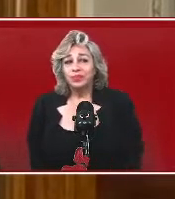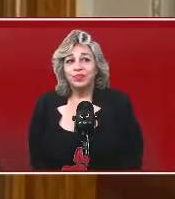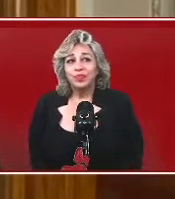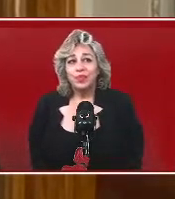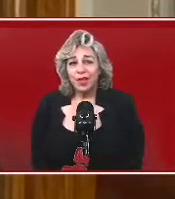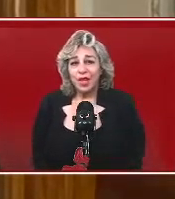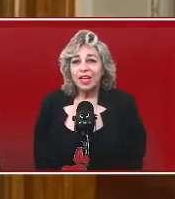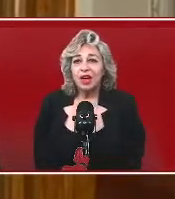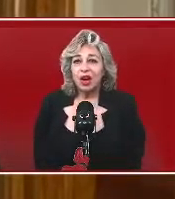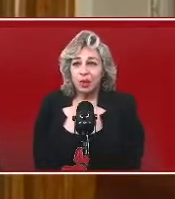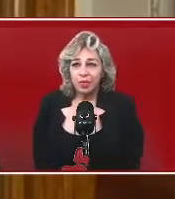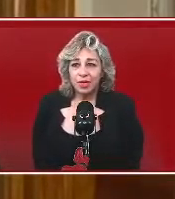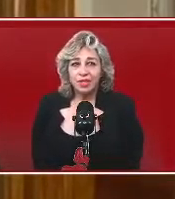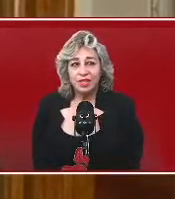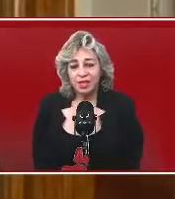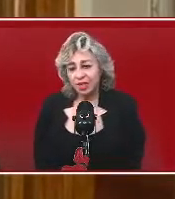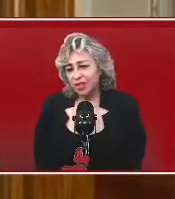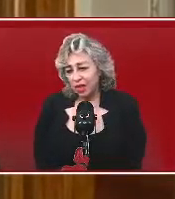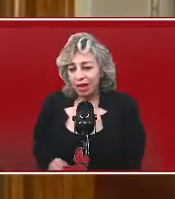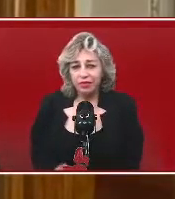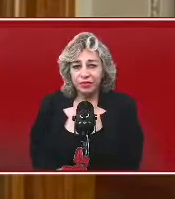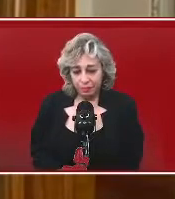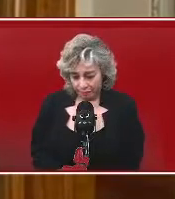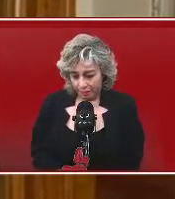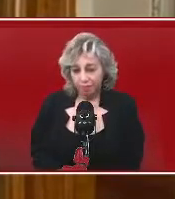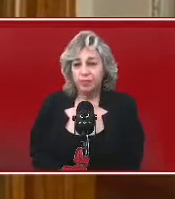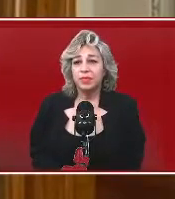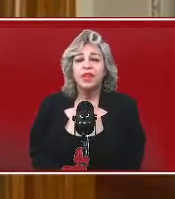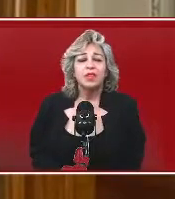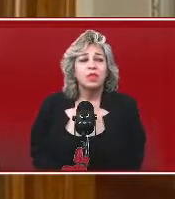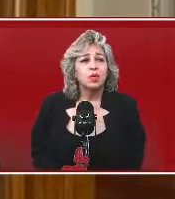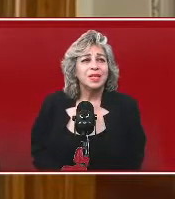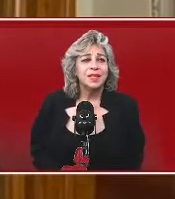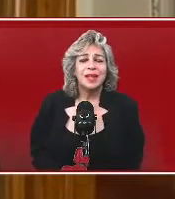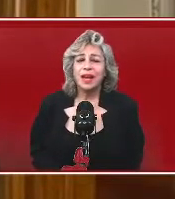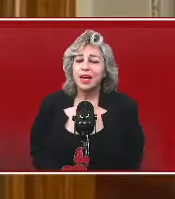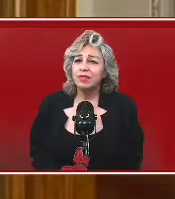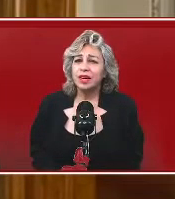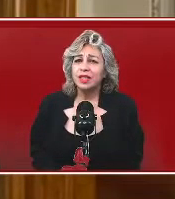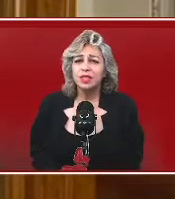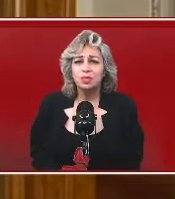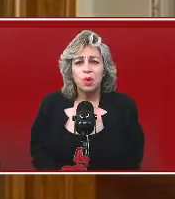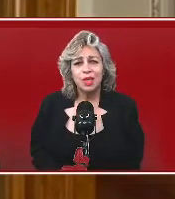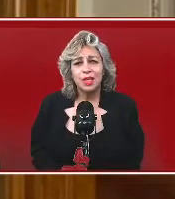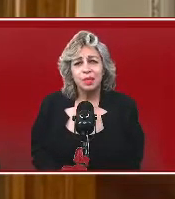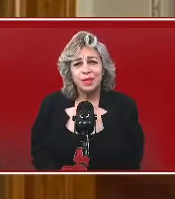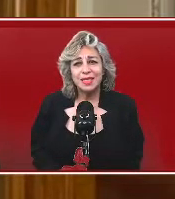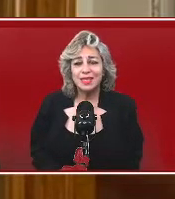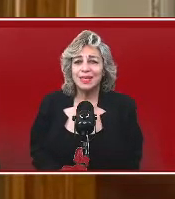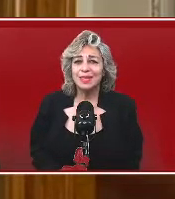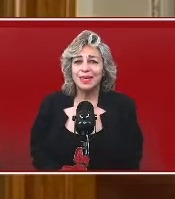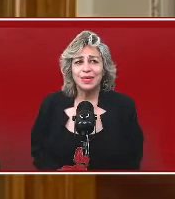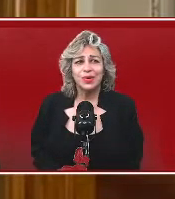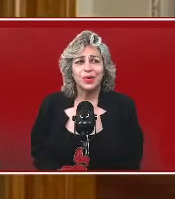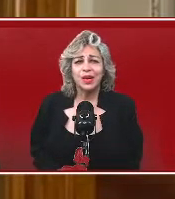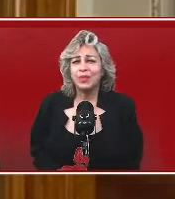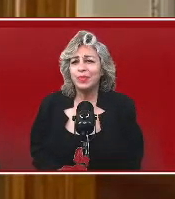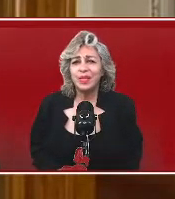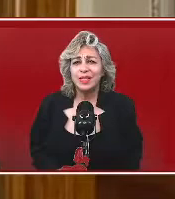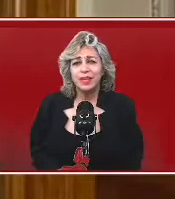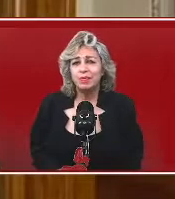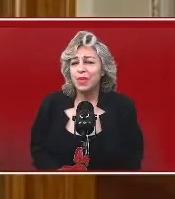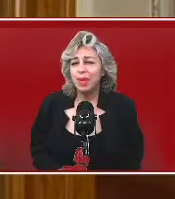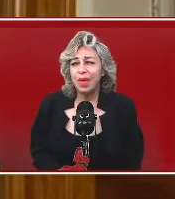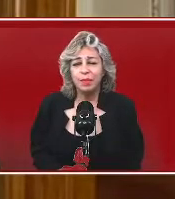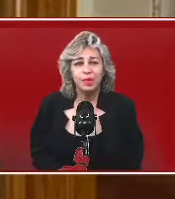el comercio, que In tienen commerce, talleres, que they tienen have papel. the ones that have small little businesses or